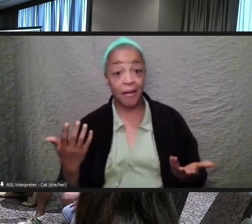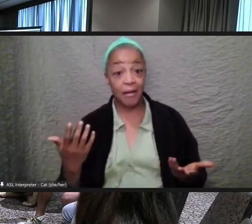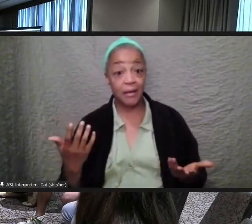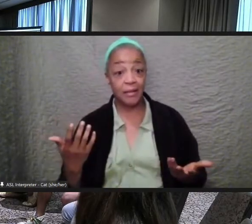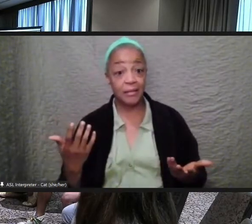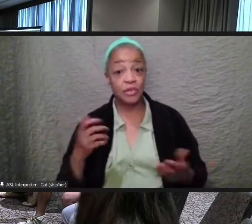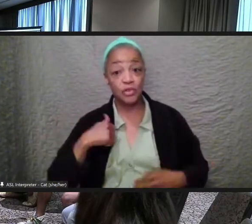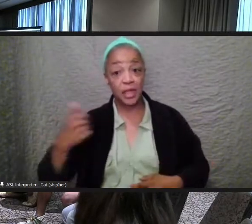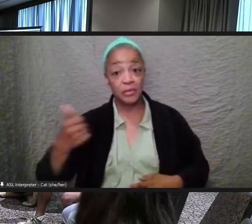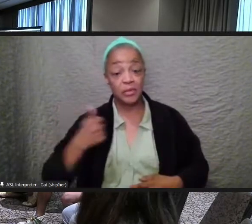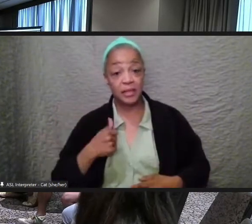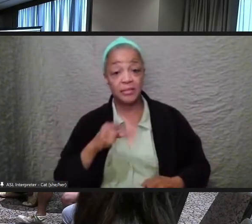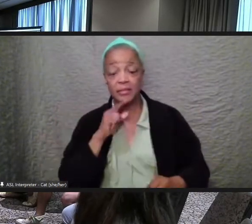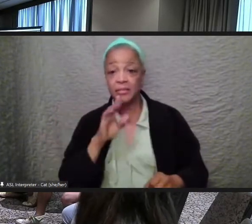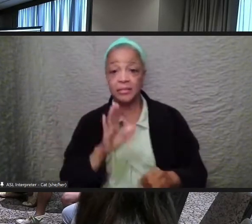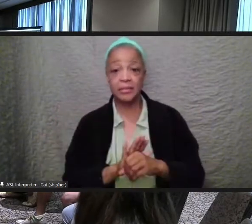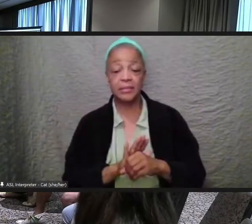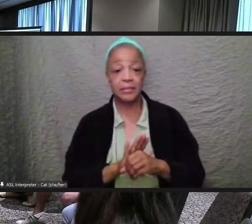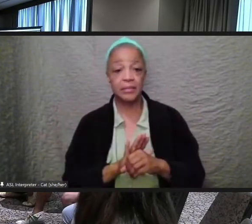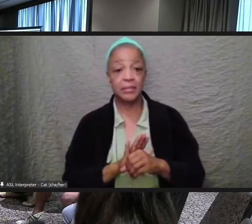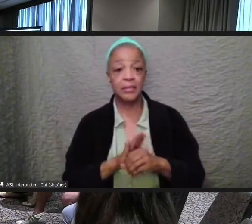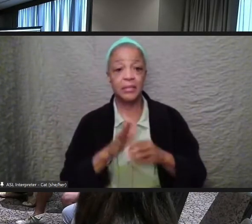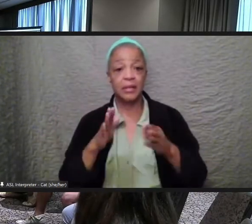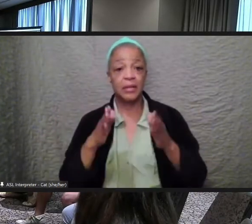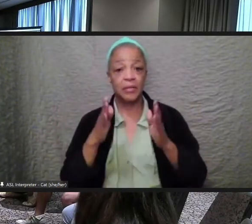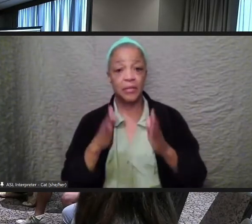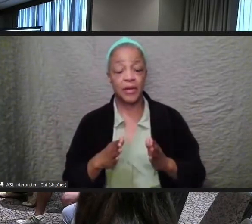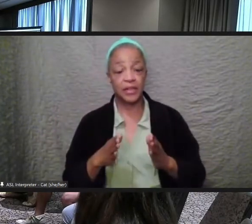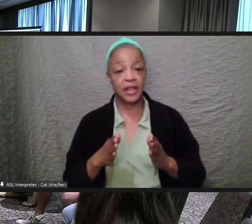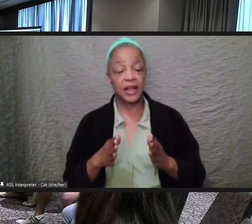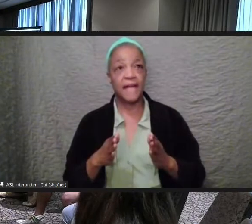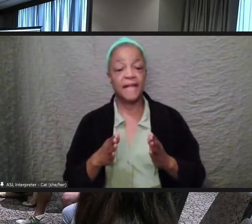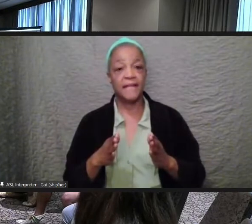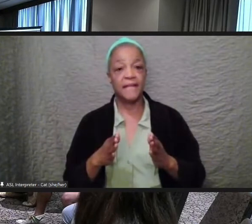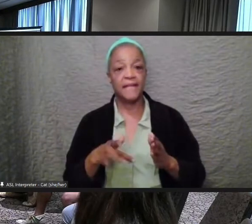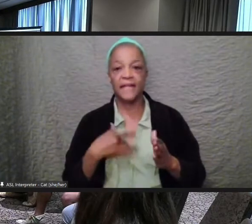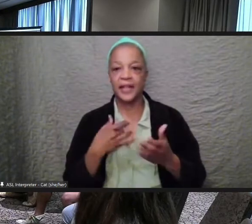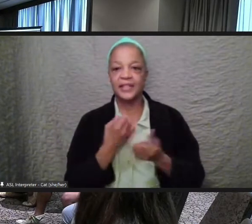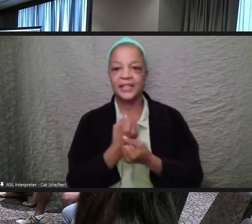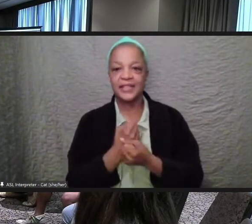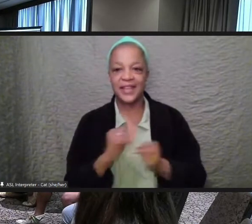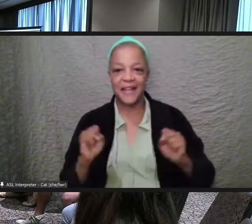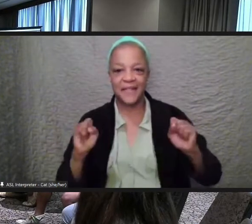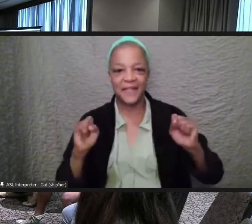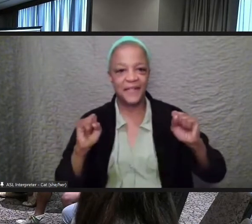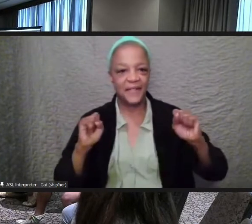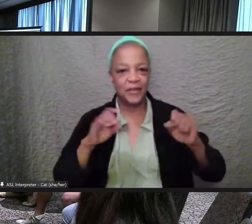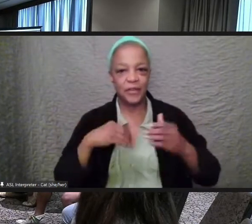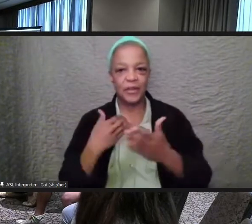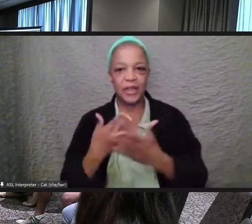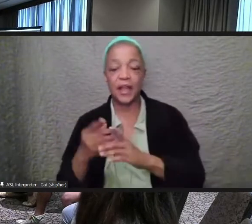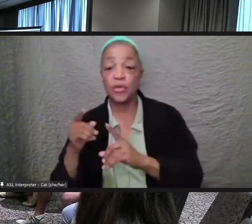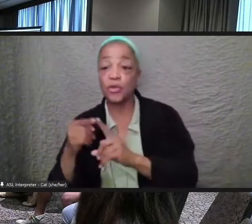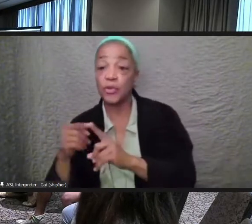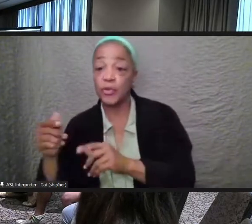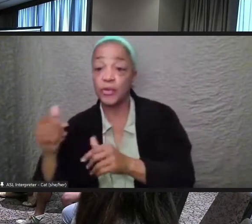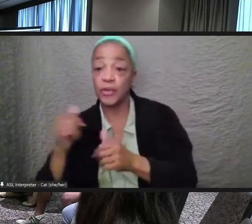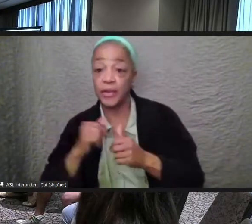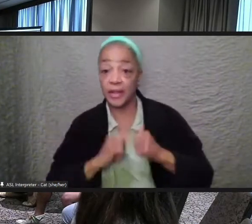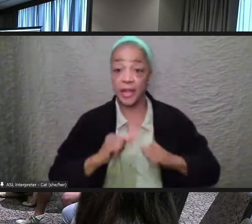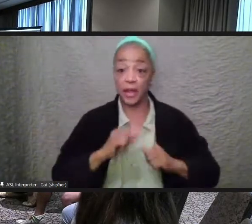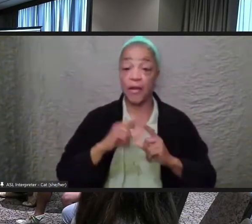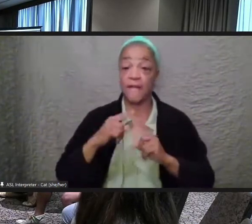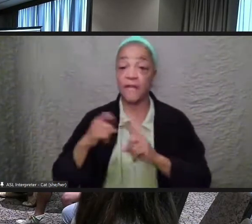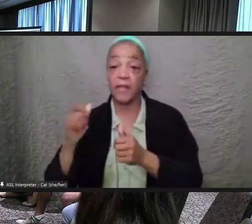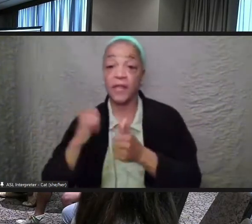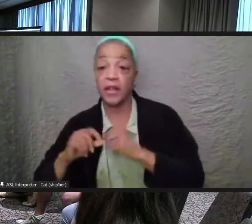And ensuring that there is a safe way for the artist to get to and from the venue. Is